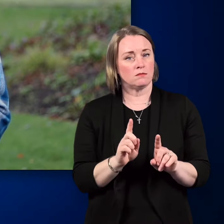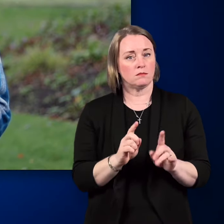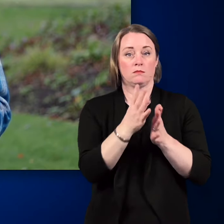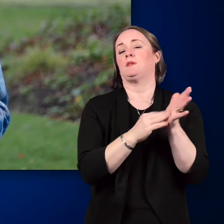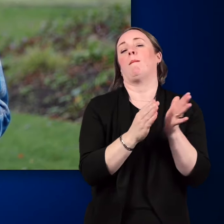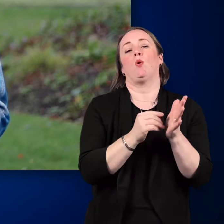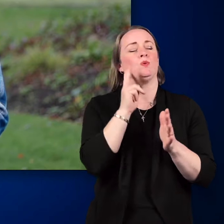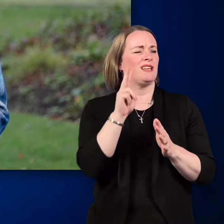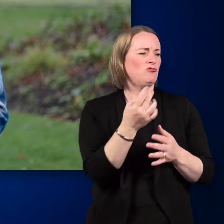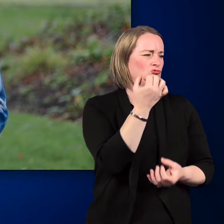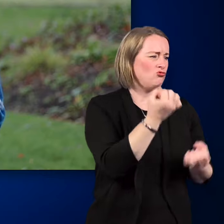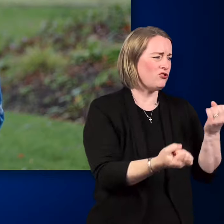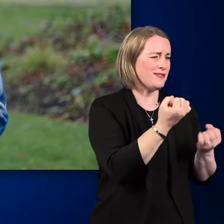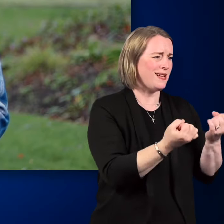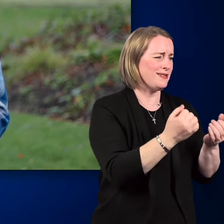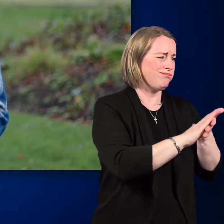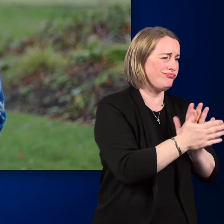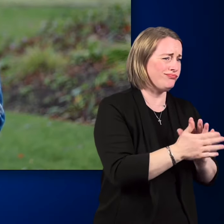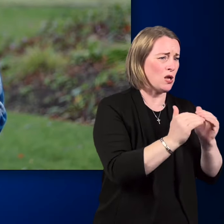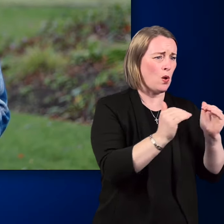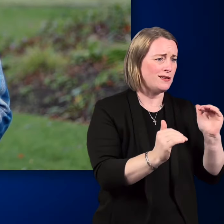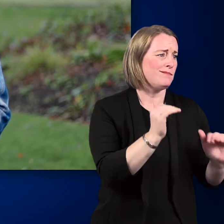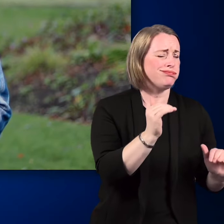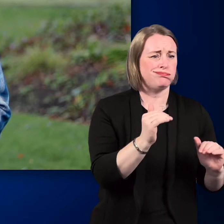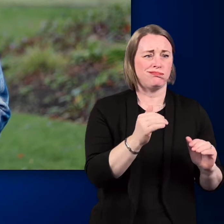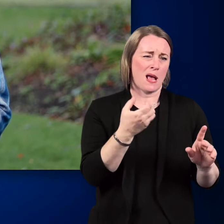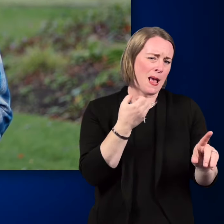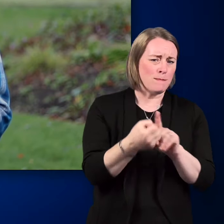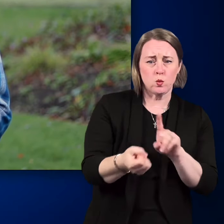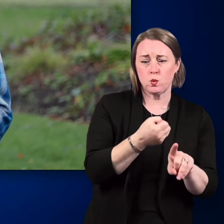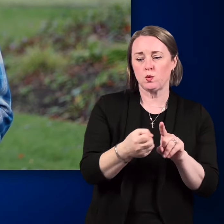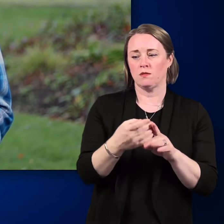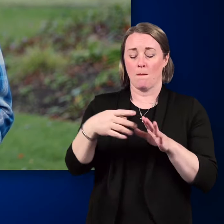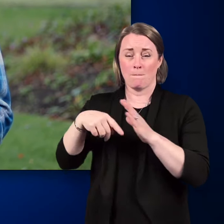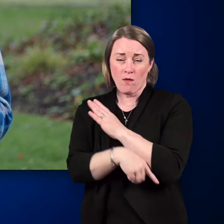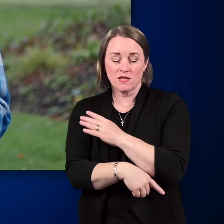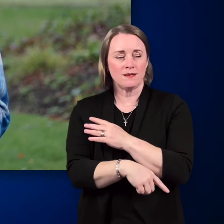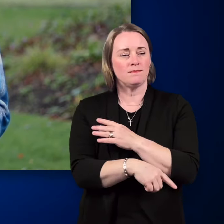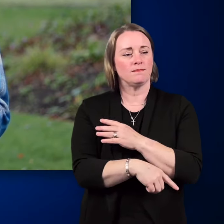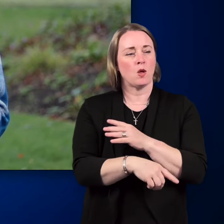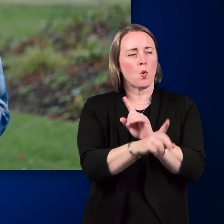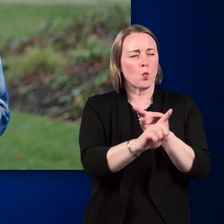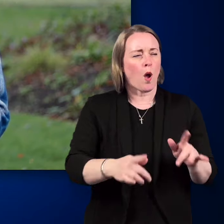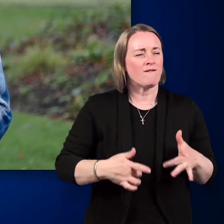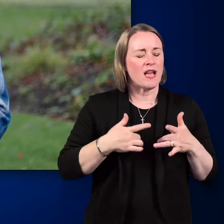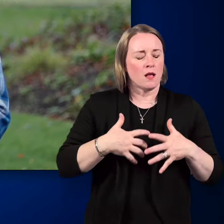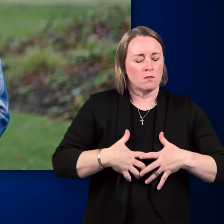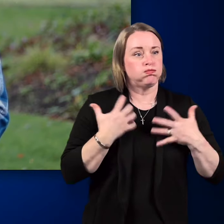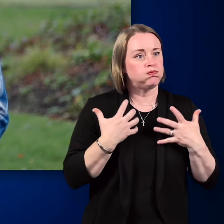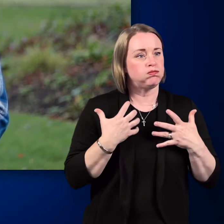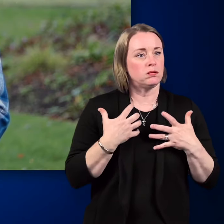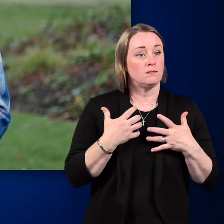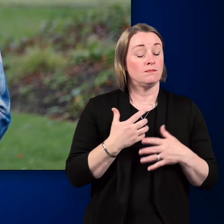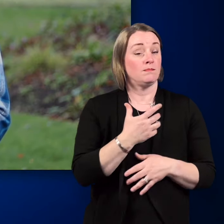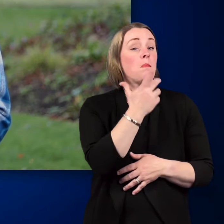injustices, poverty, abuse, darkness in society. Is God setting you up to